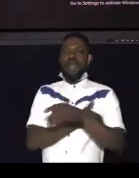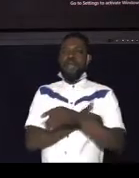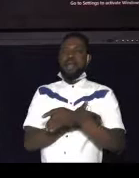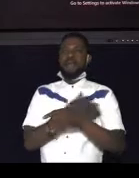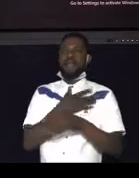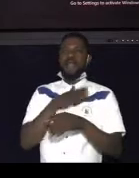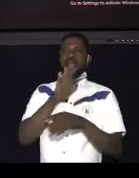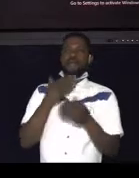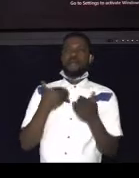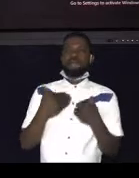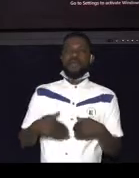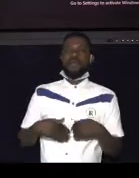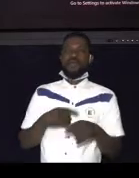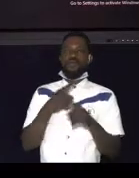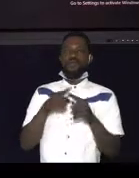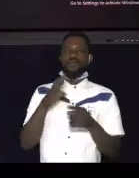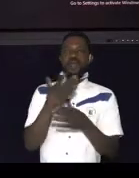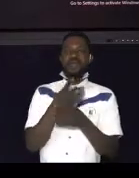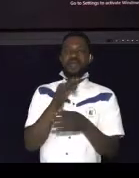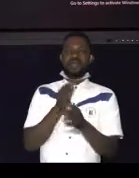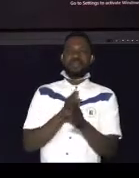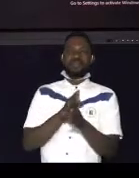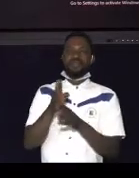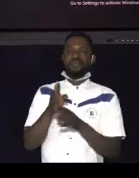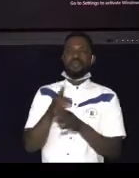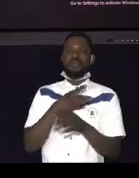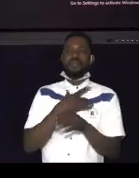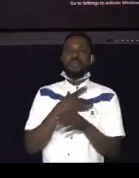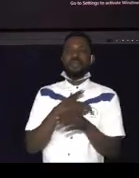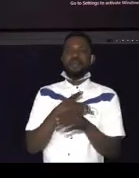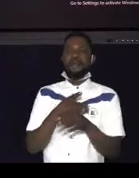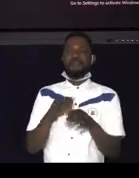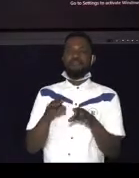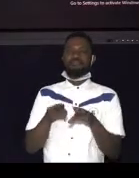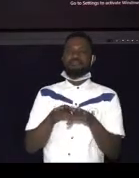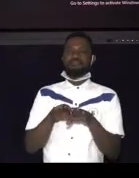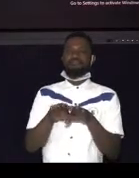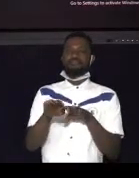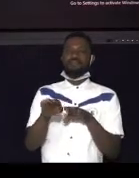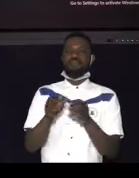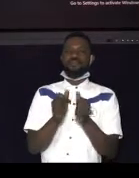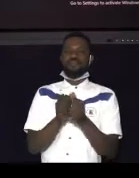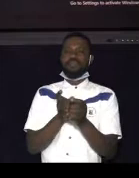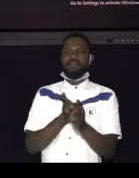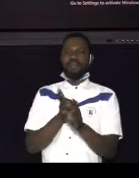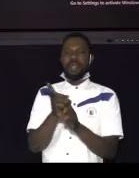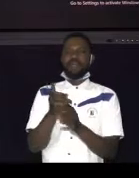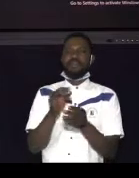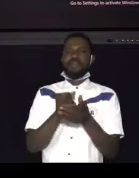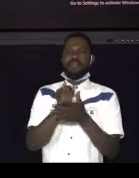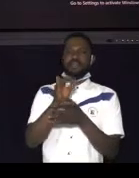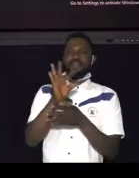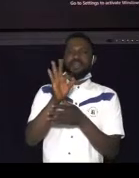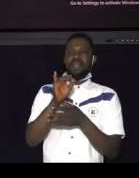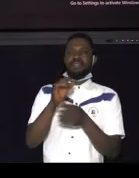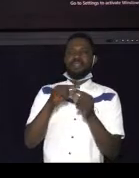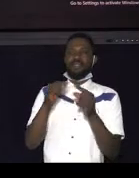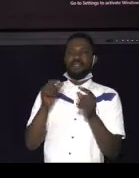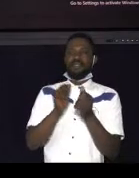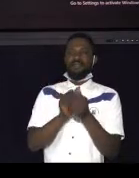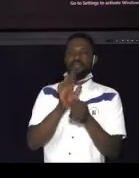your arm is very straight and parallel with the floor, going in the same direction with the floor, that is 90 degrees with your